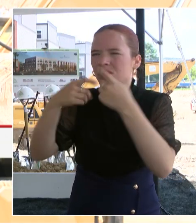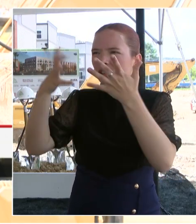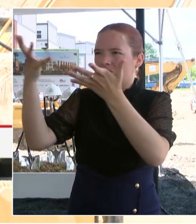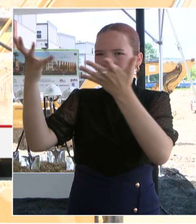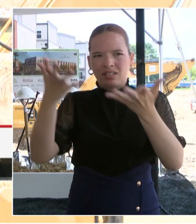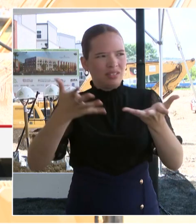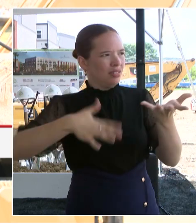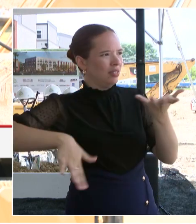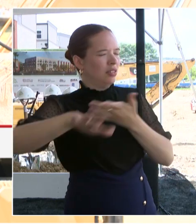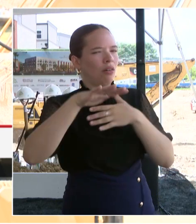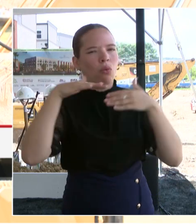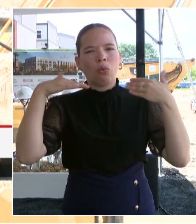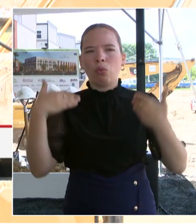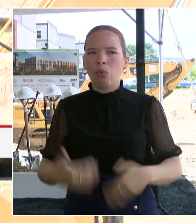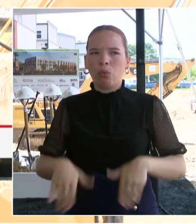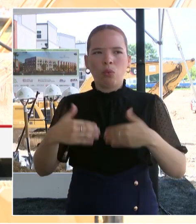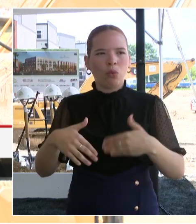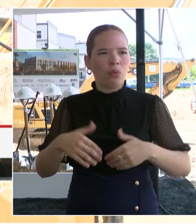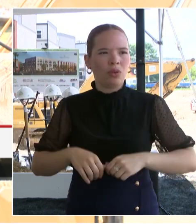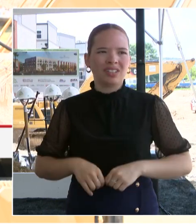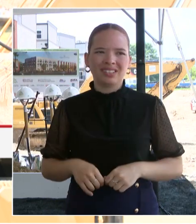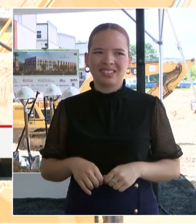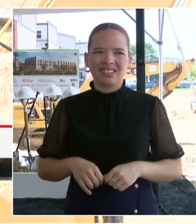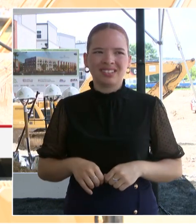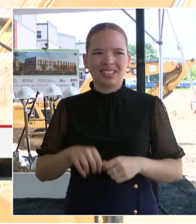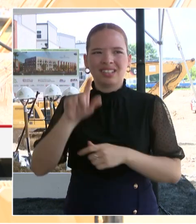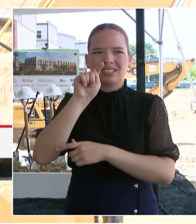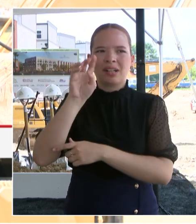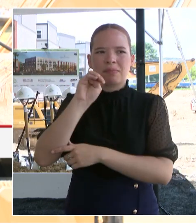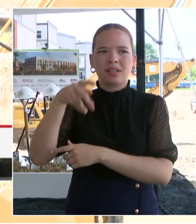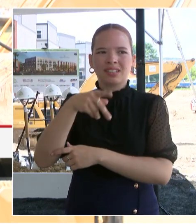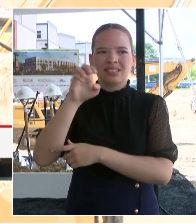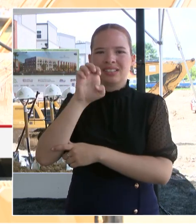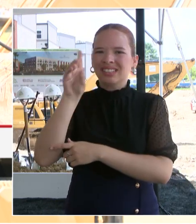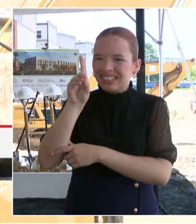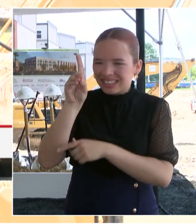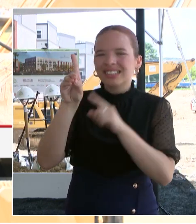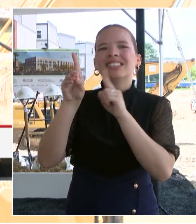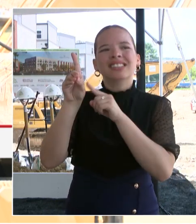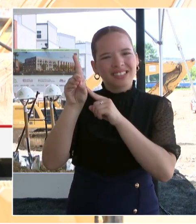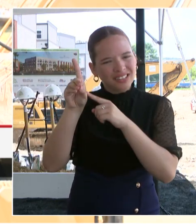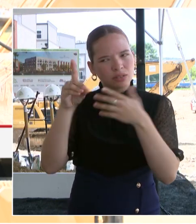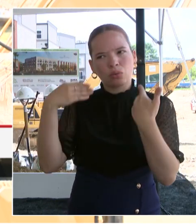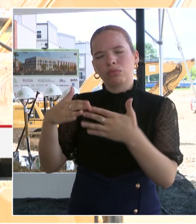deal, and we appreciate your helping us our first time out.